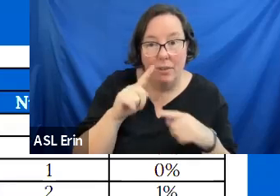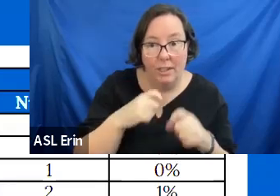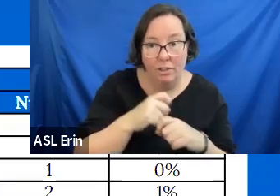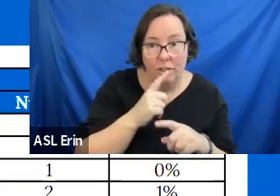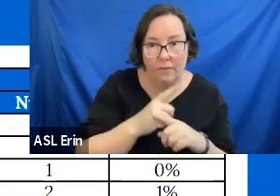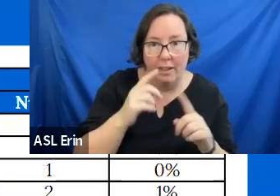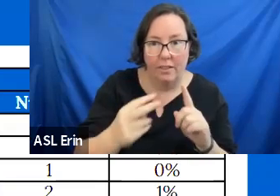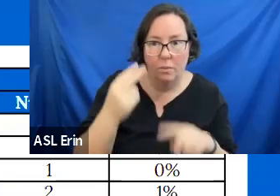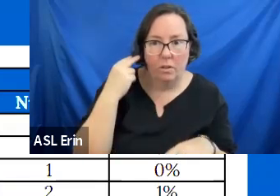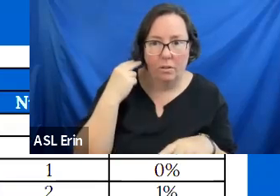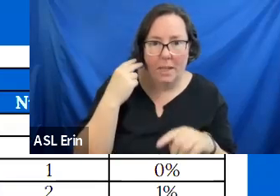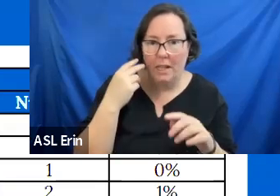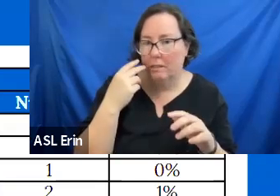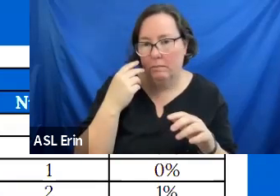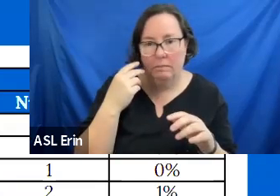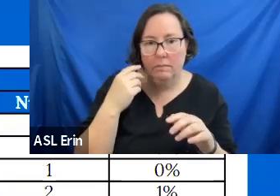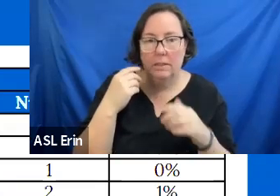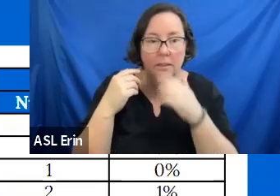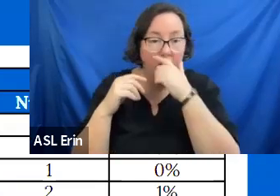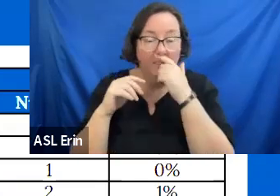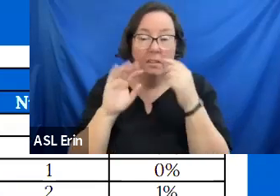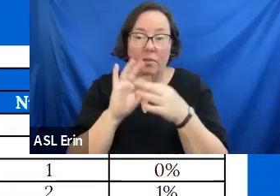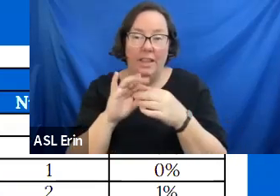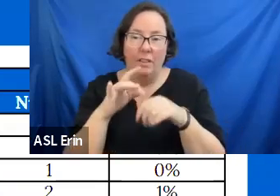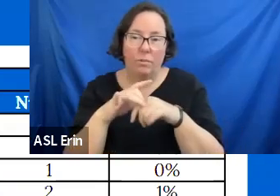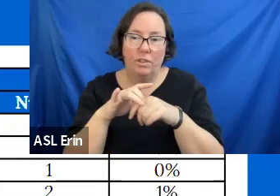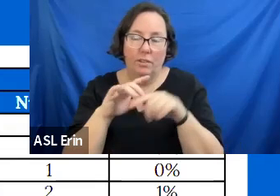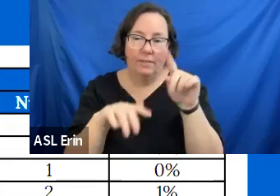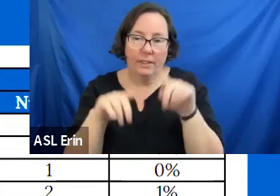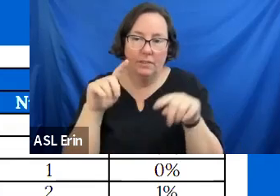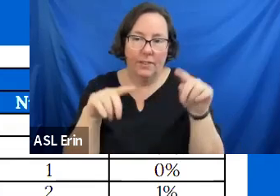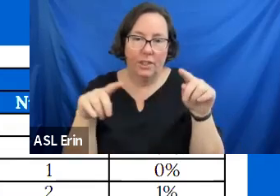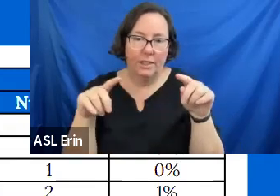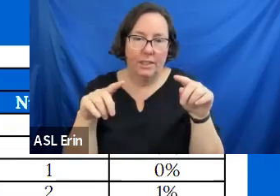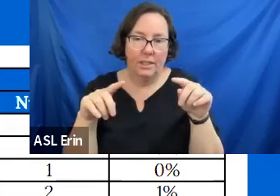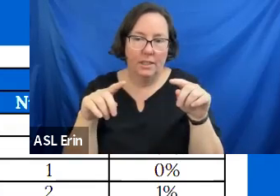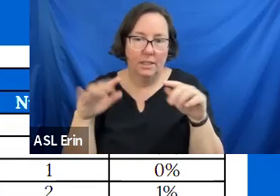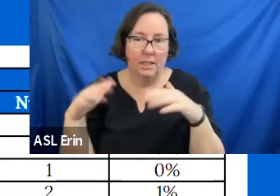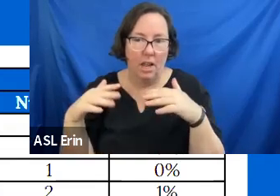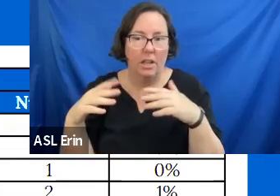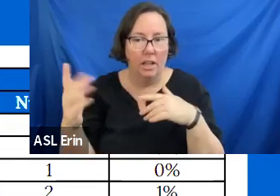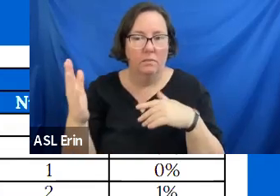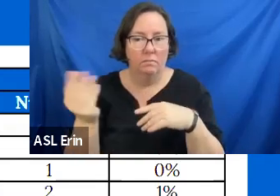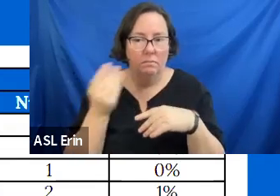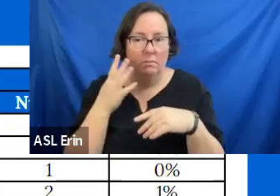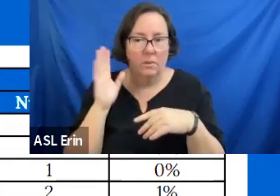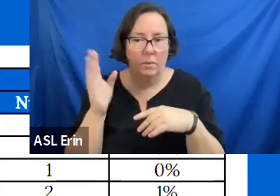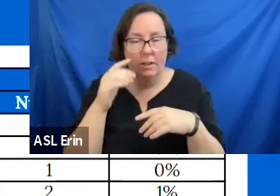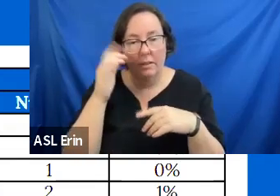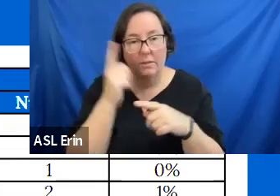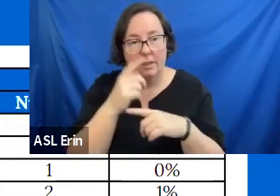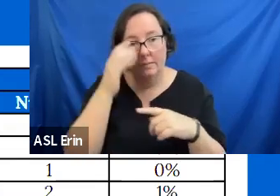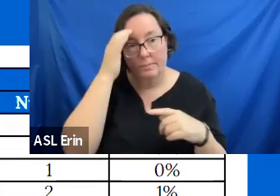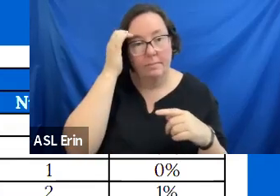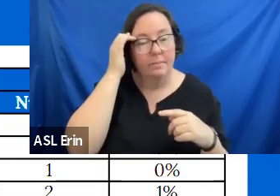historical, kind of the look back with respect to the geographic diversity that is forthcoming, right? We don't have